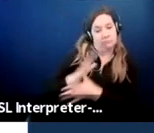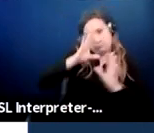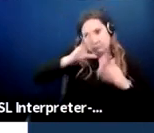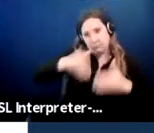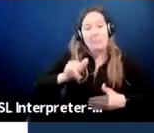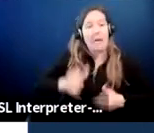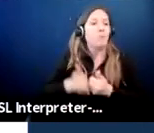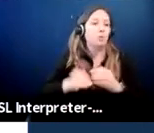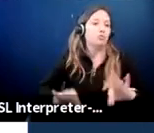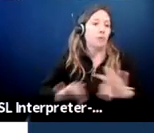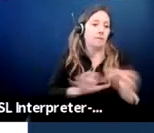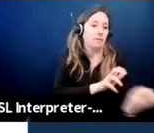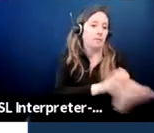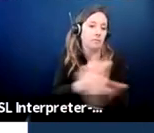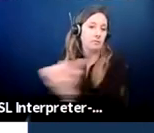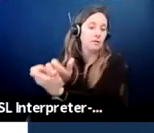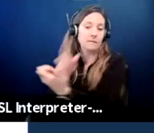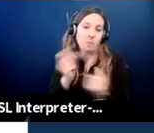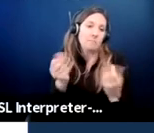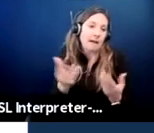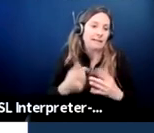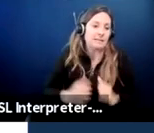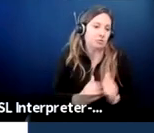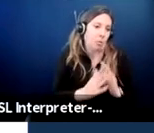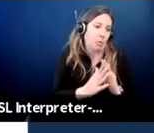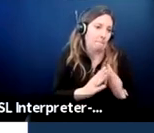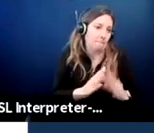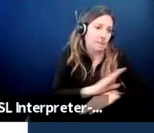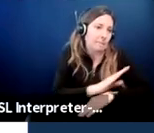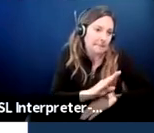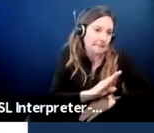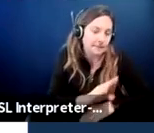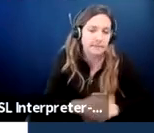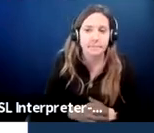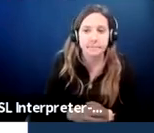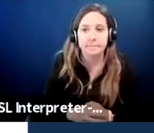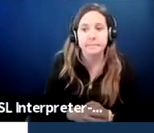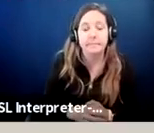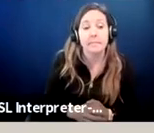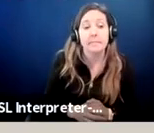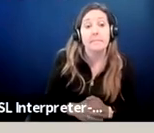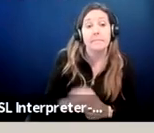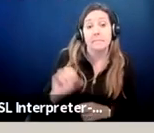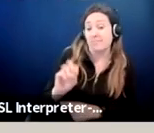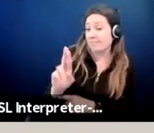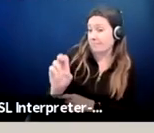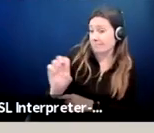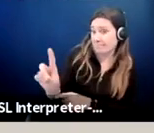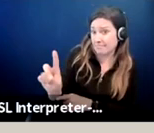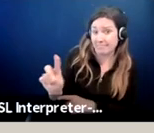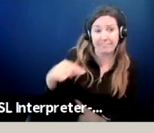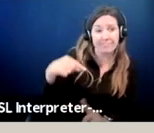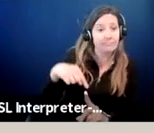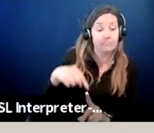most relevant to a lot of the startup companies that are out there. So when we talk about Shred, I mentioned it's one of the